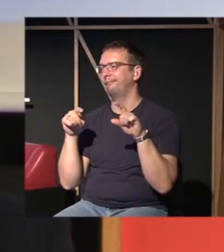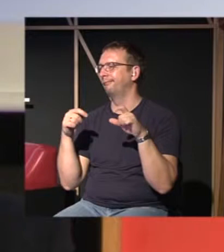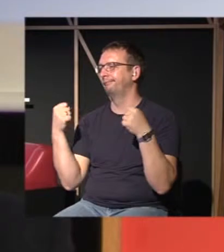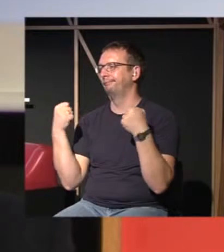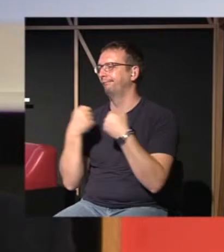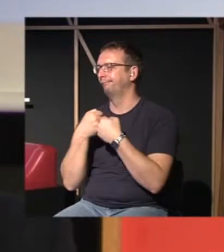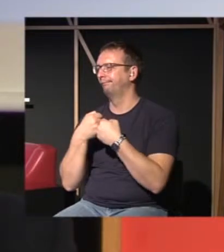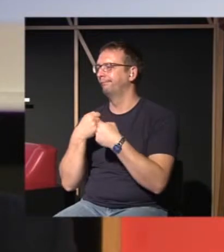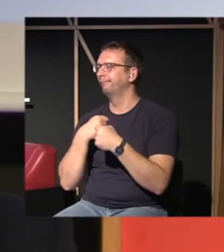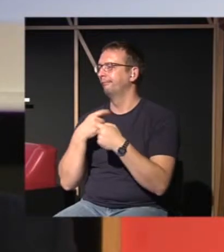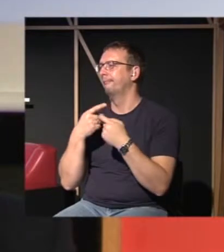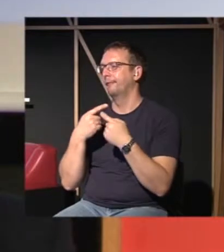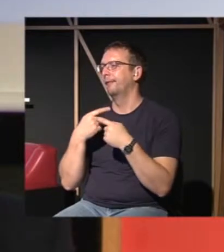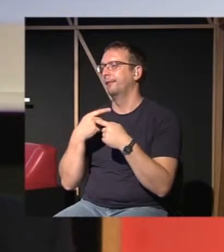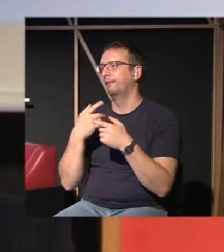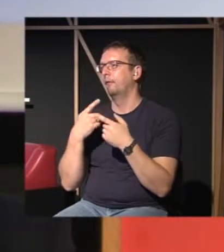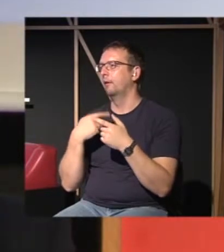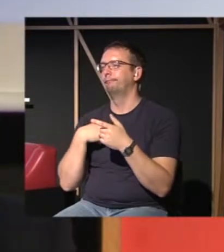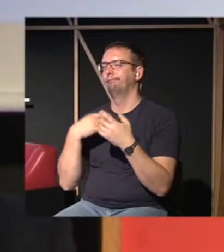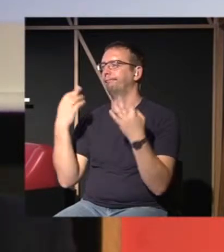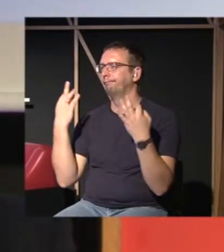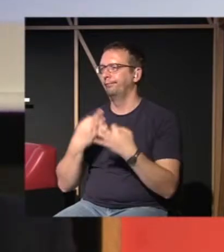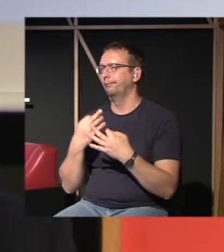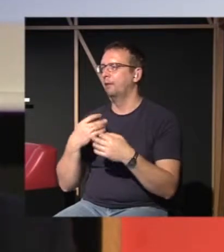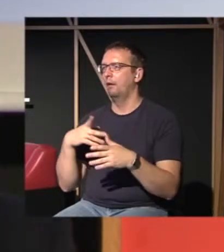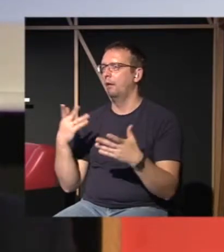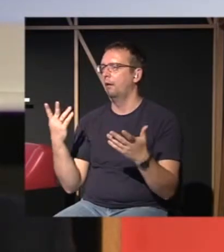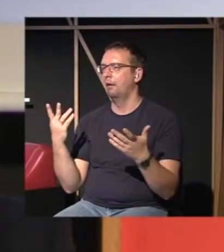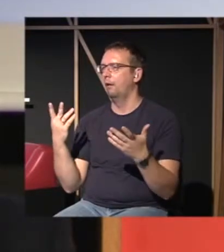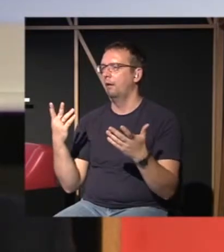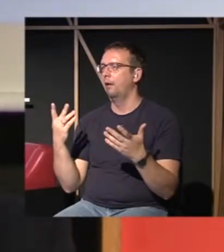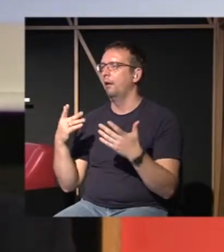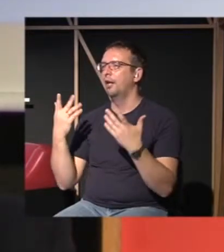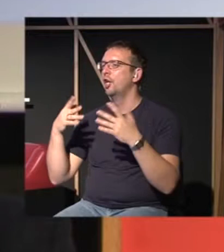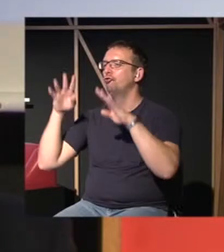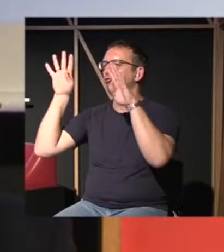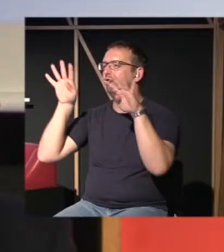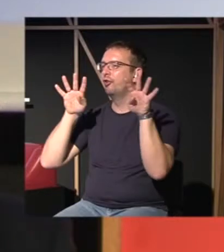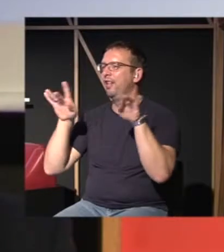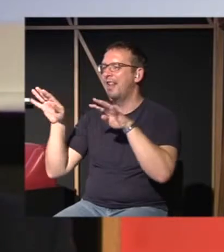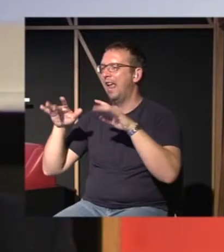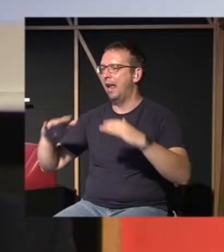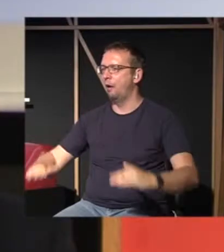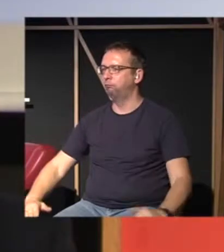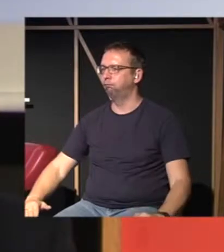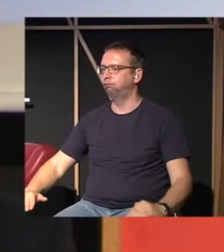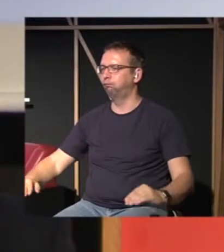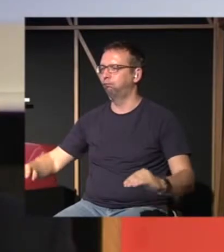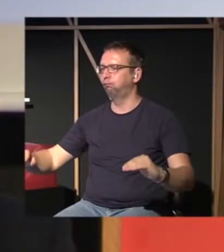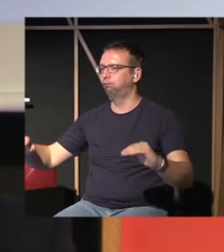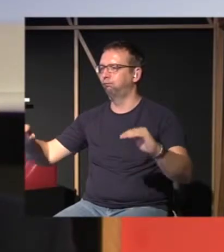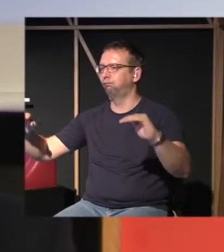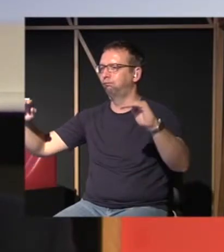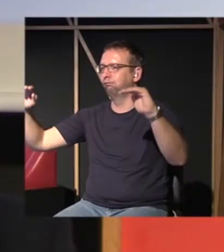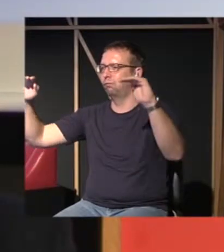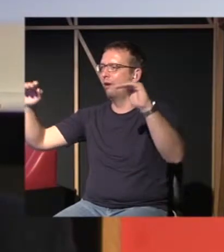of snow. So all our plans had gone out the window. But look for the silver lining, because the game then went ahead. It